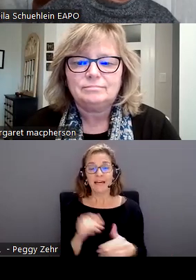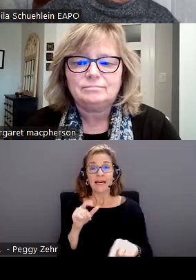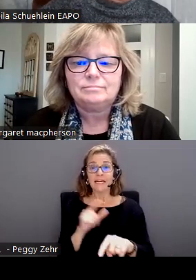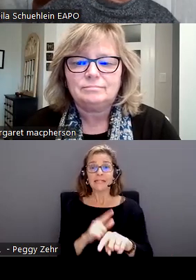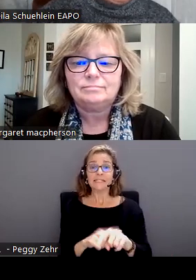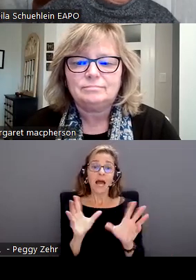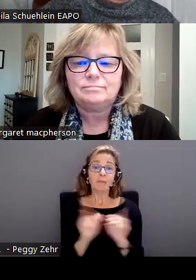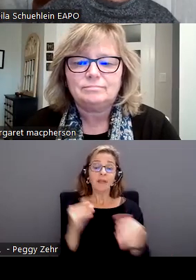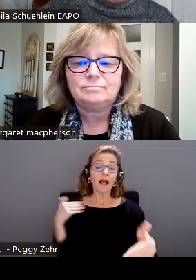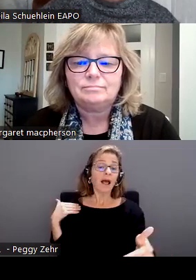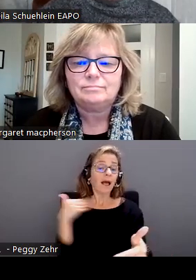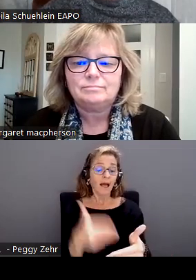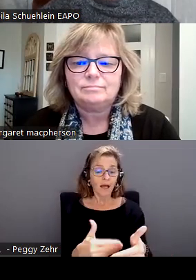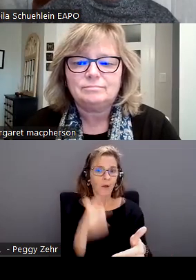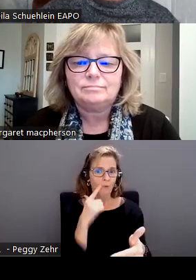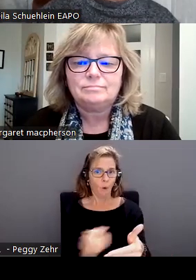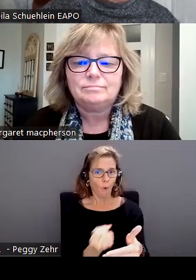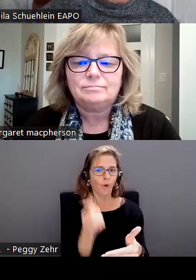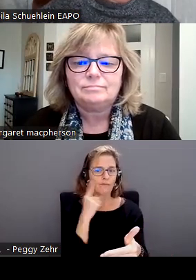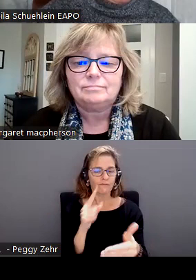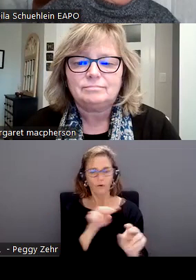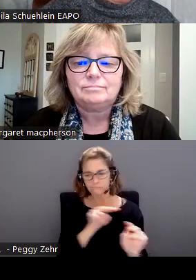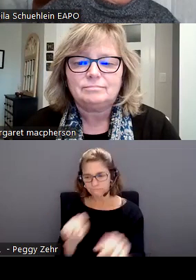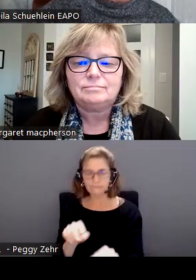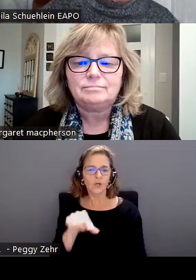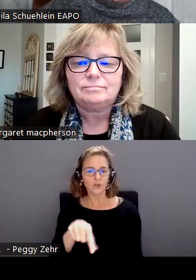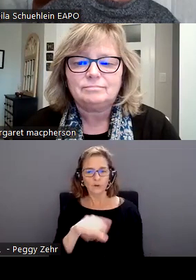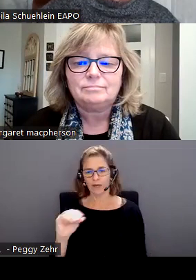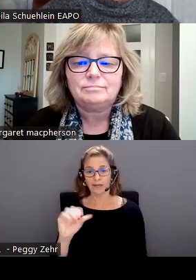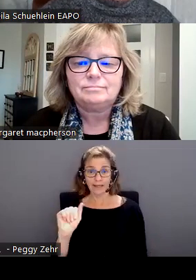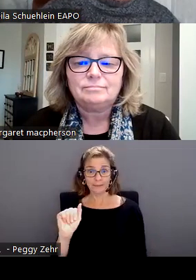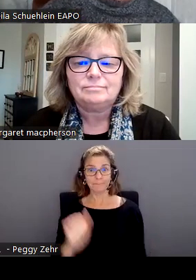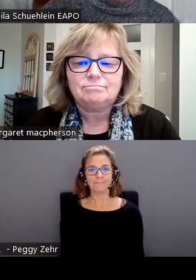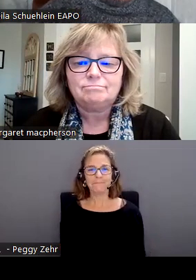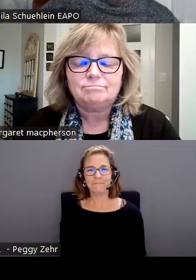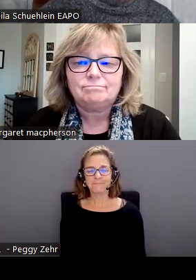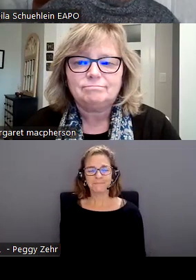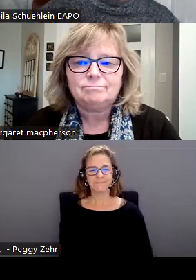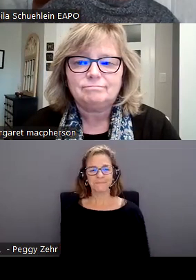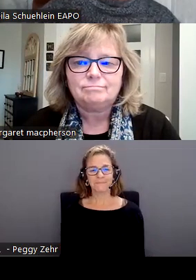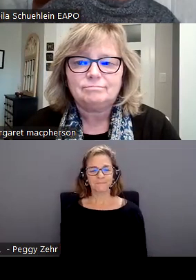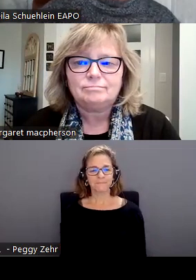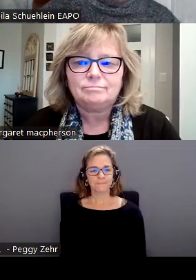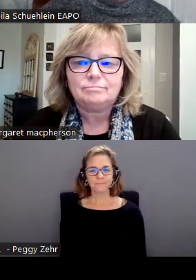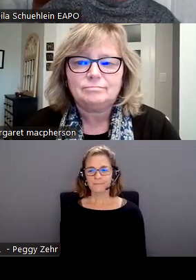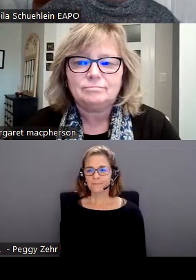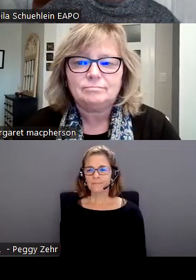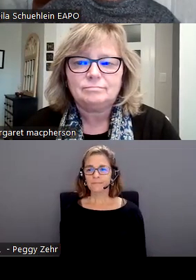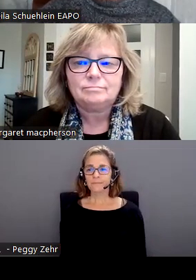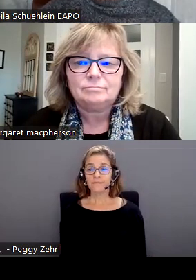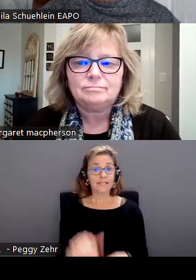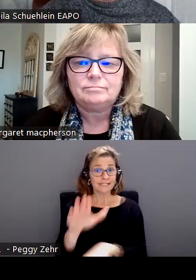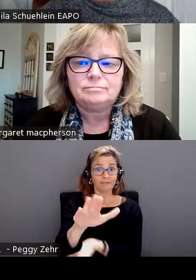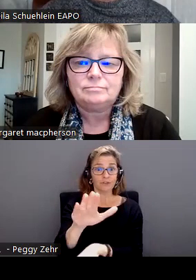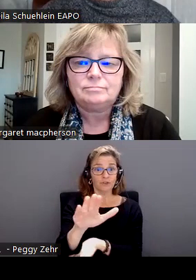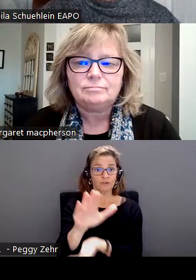to do those questions. So please enter them in the Q&A box. For this afternoon's session, Stopping